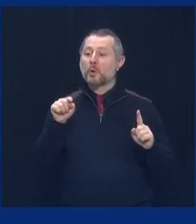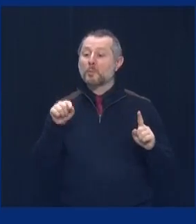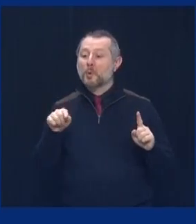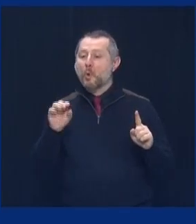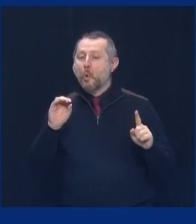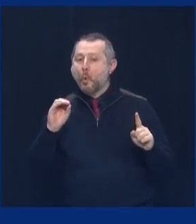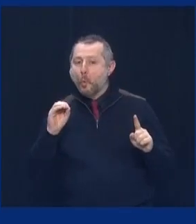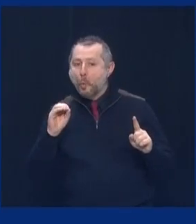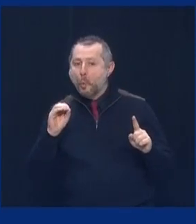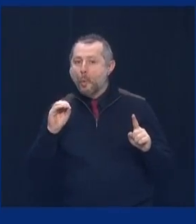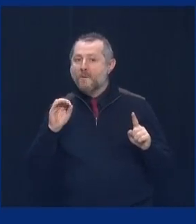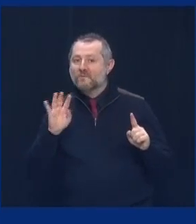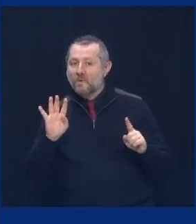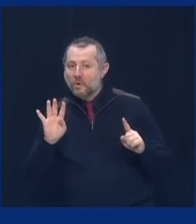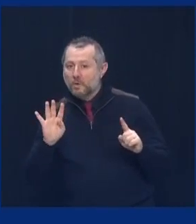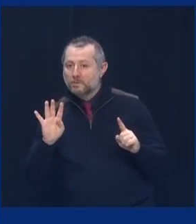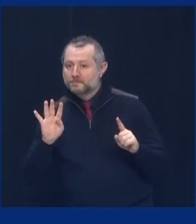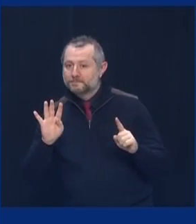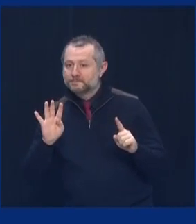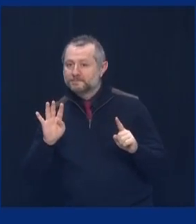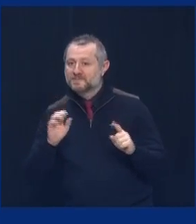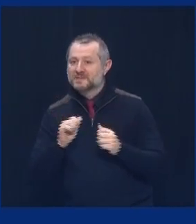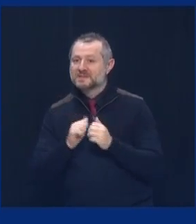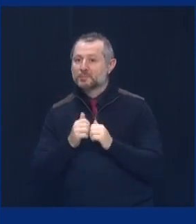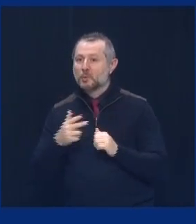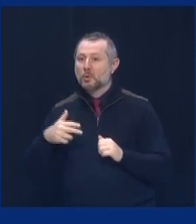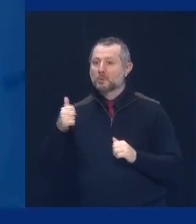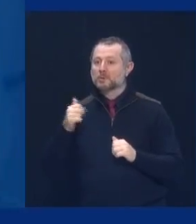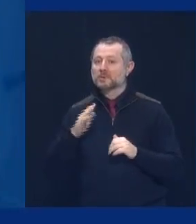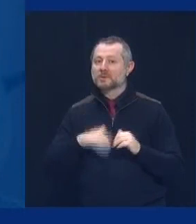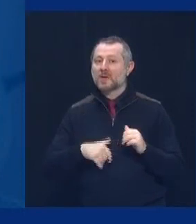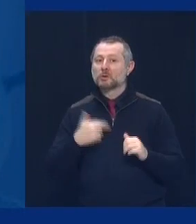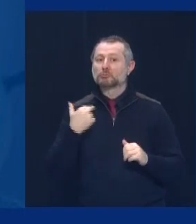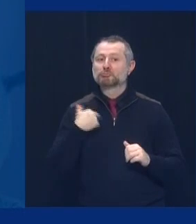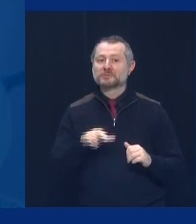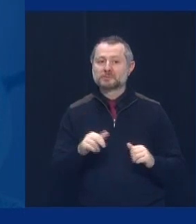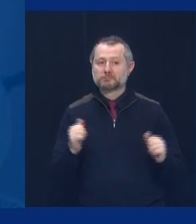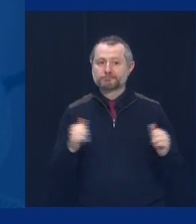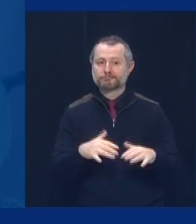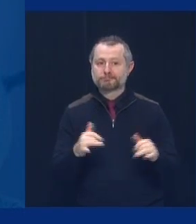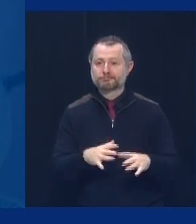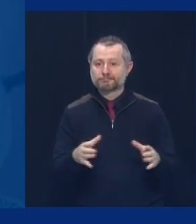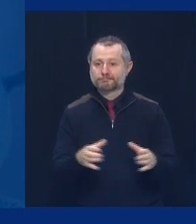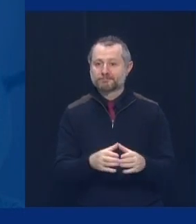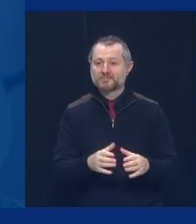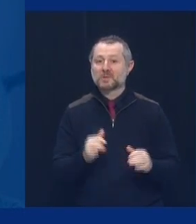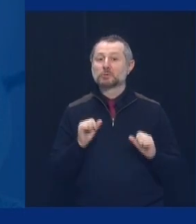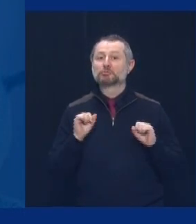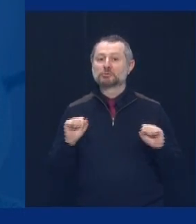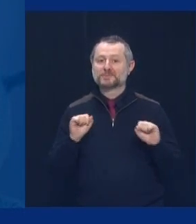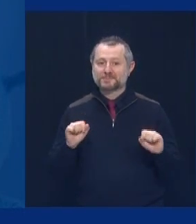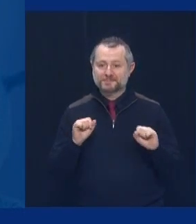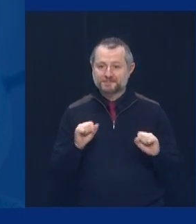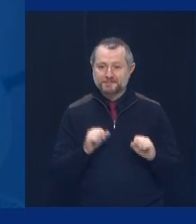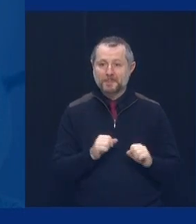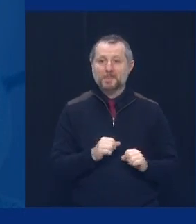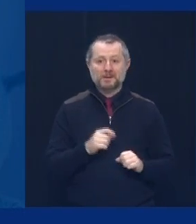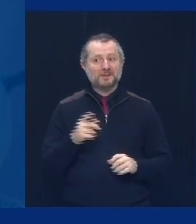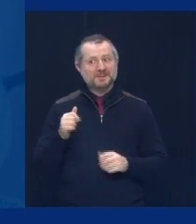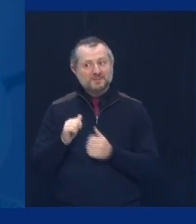know, sports is higher than religious activities, gyms, any of it. Look at that.